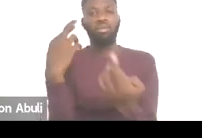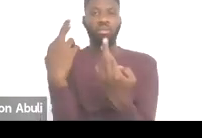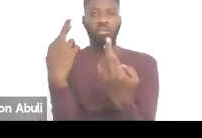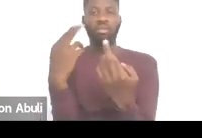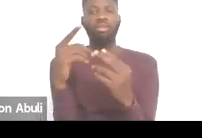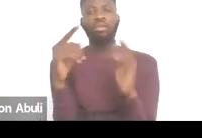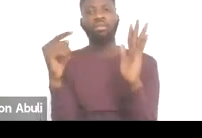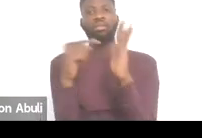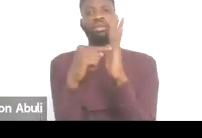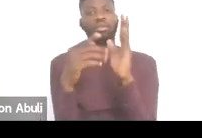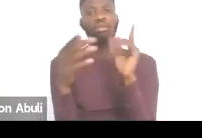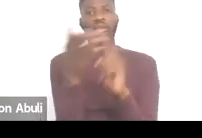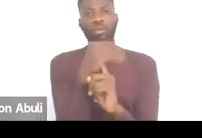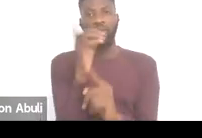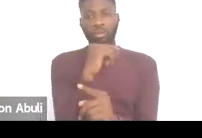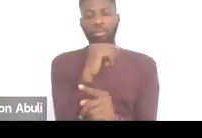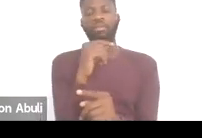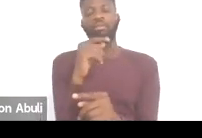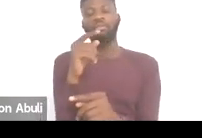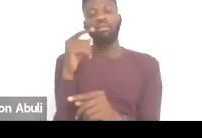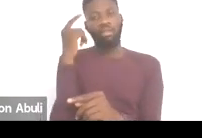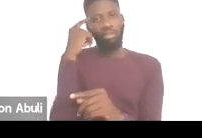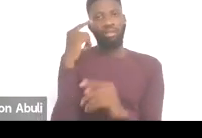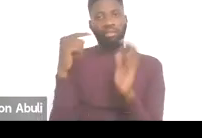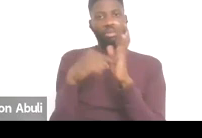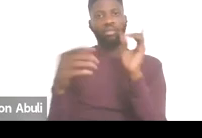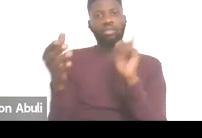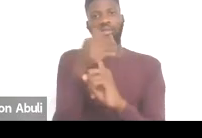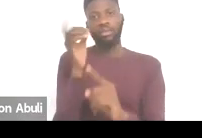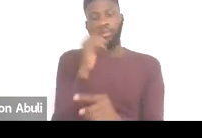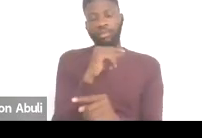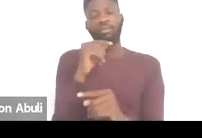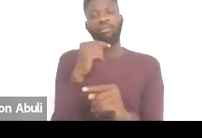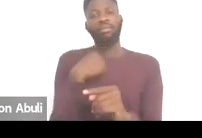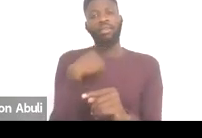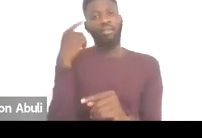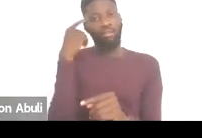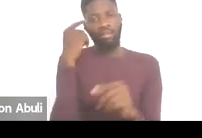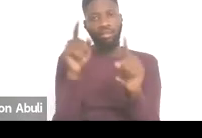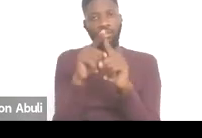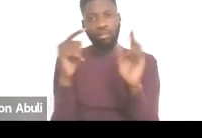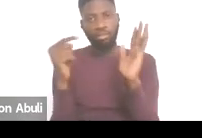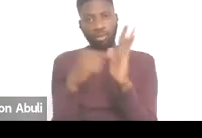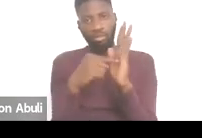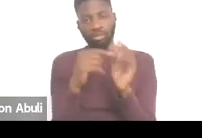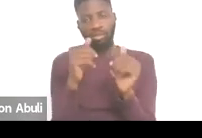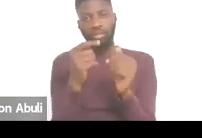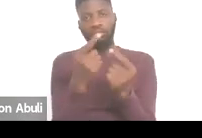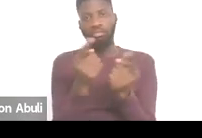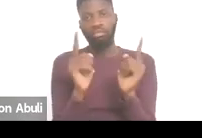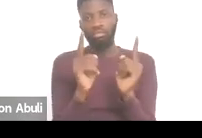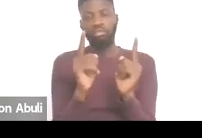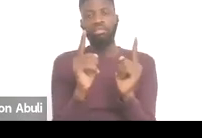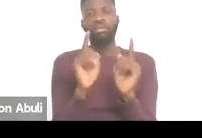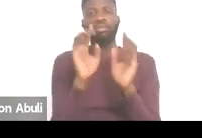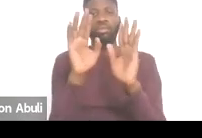point. Yes, I think we did get your point. I think the point here that everyone needs to understand that